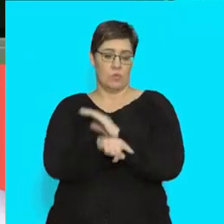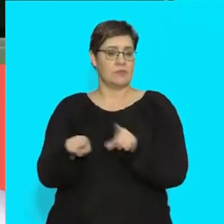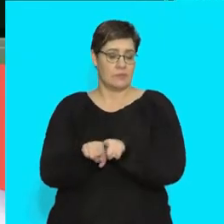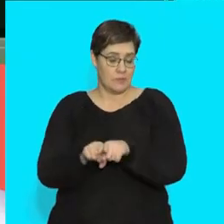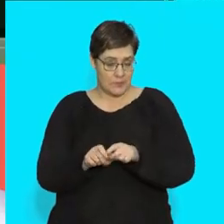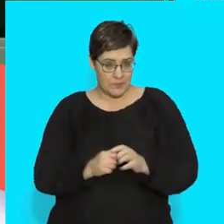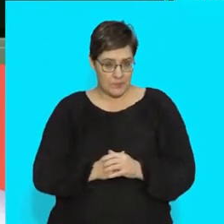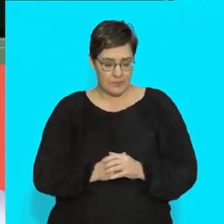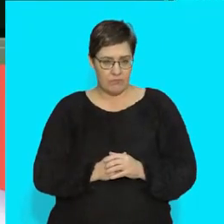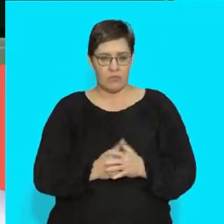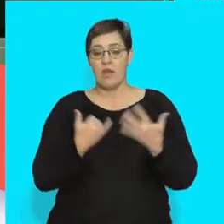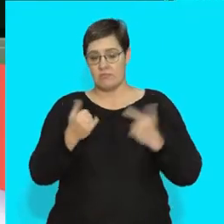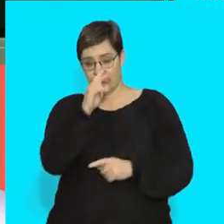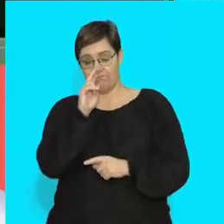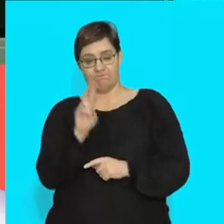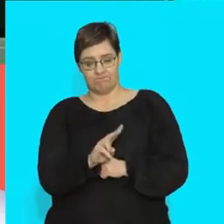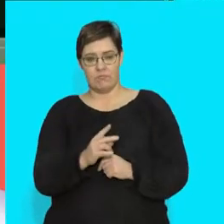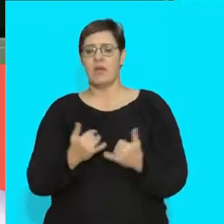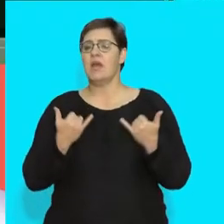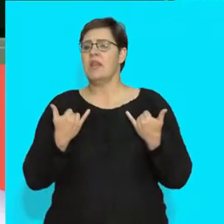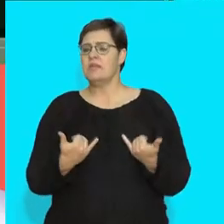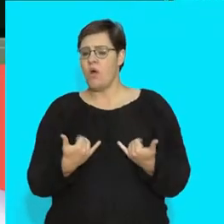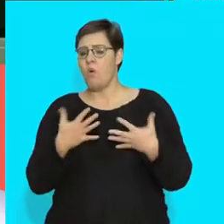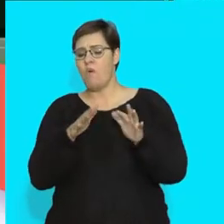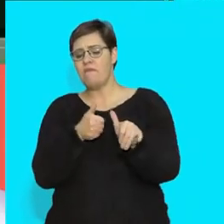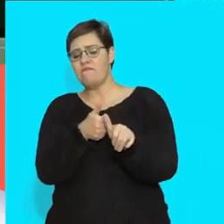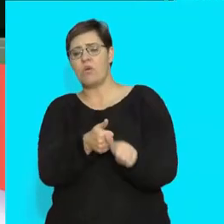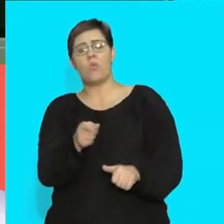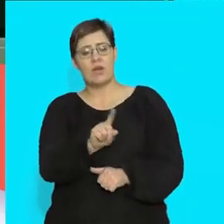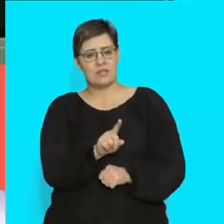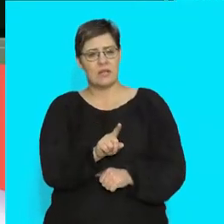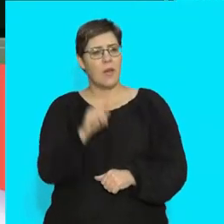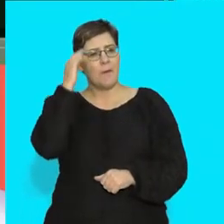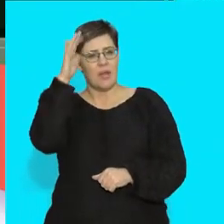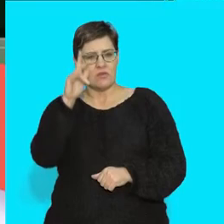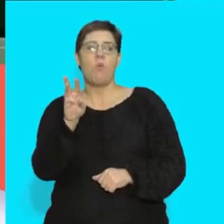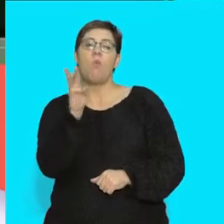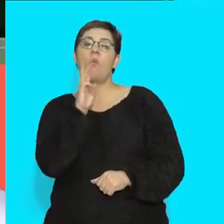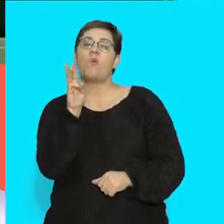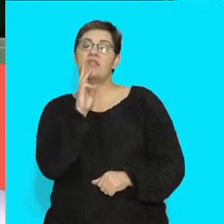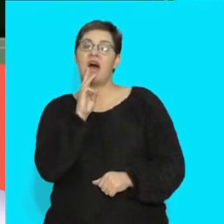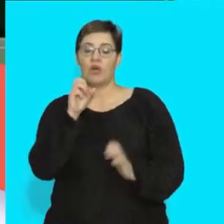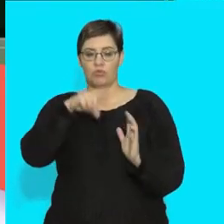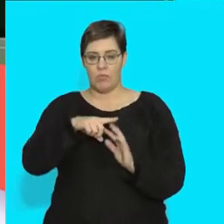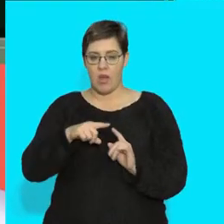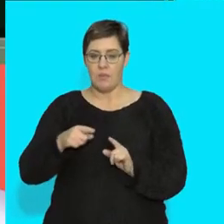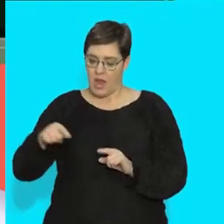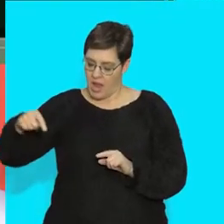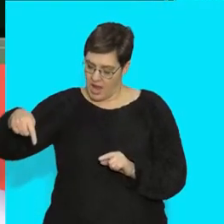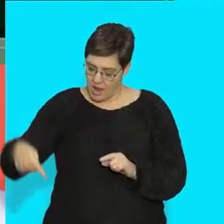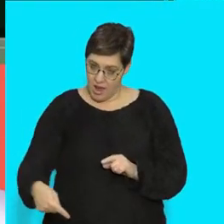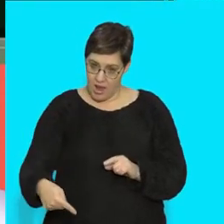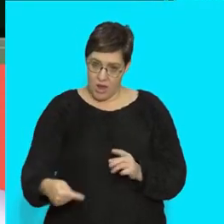look at now. We're now going to follow, imagine you were a water droplet, how you come into the